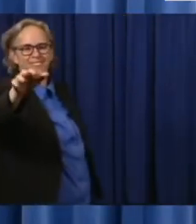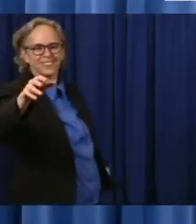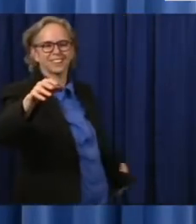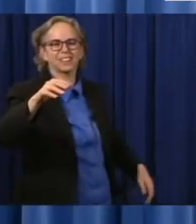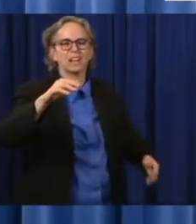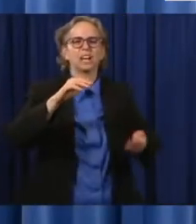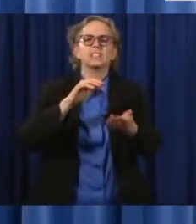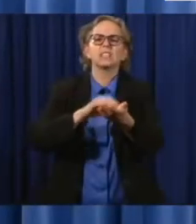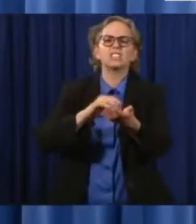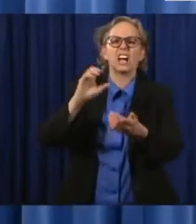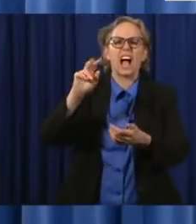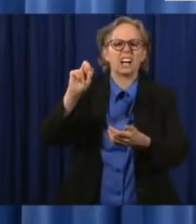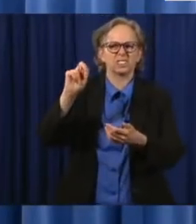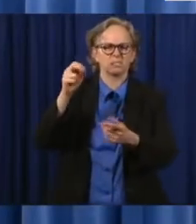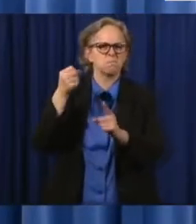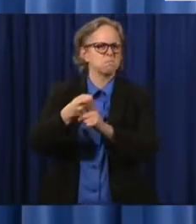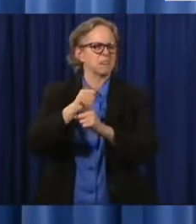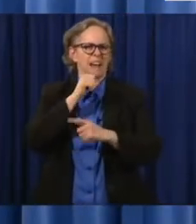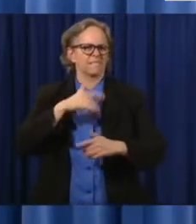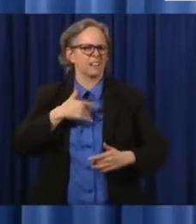today.